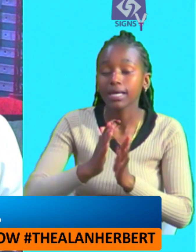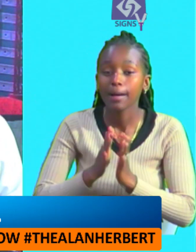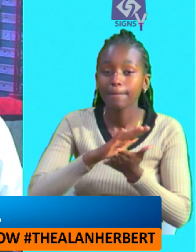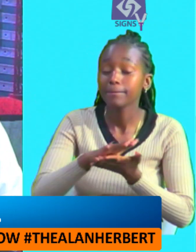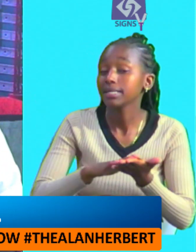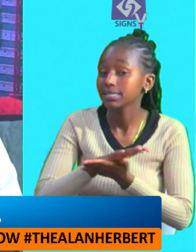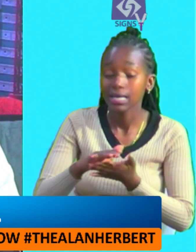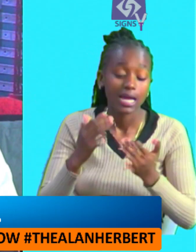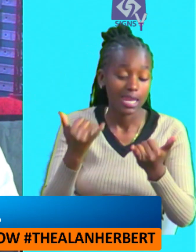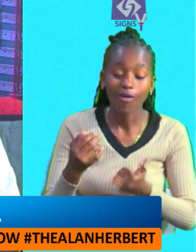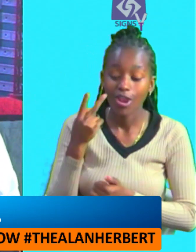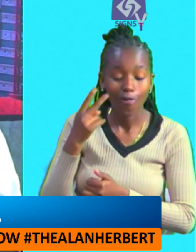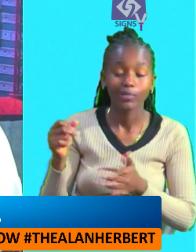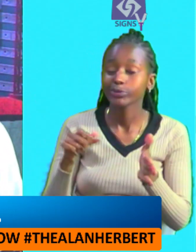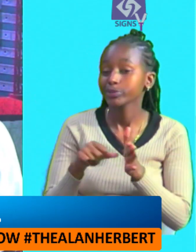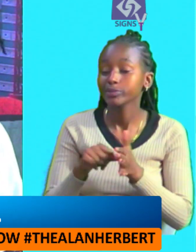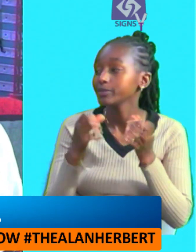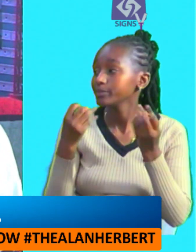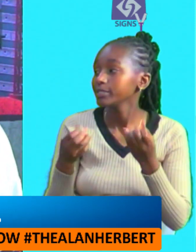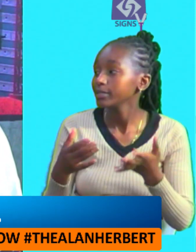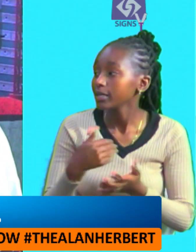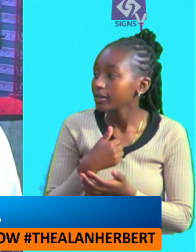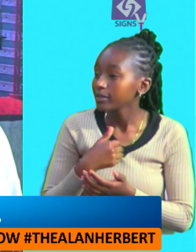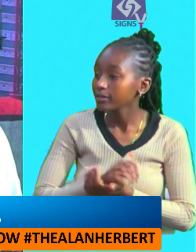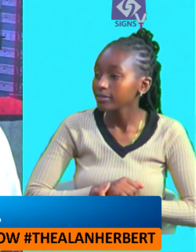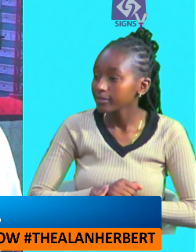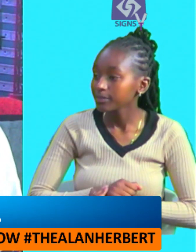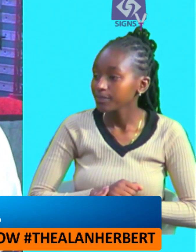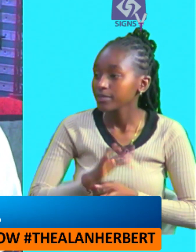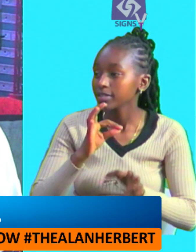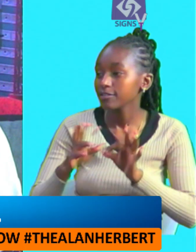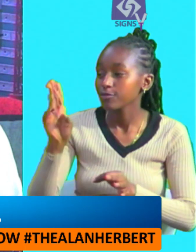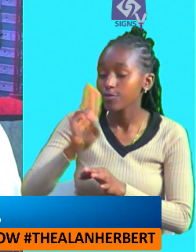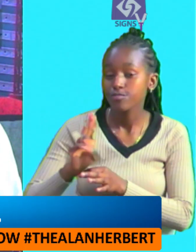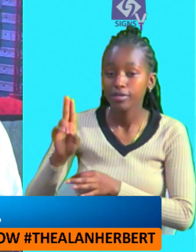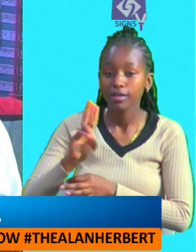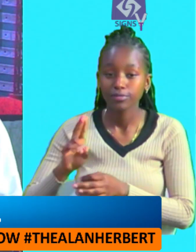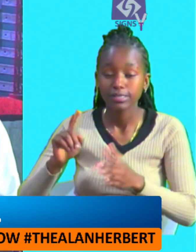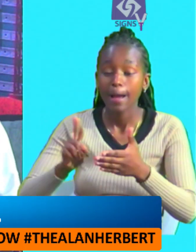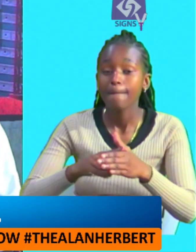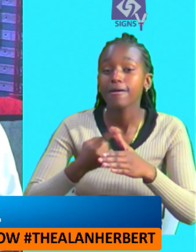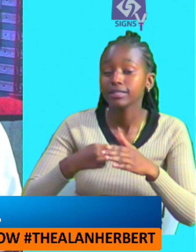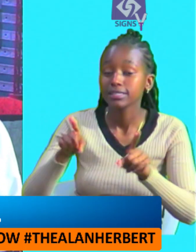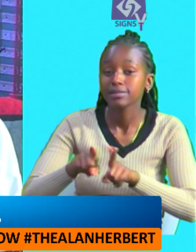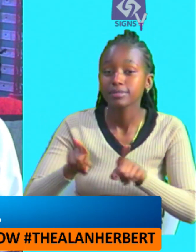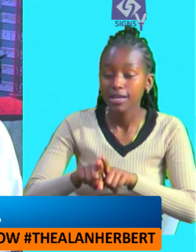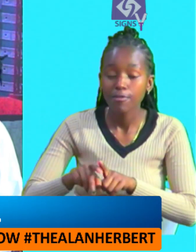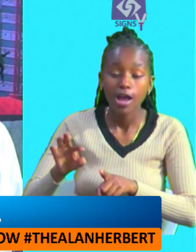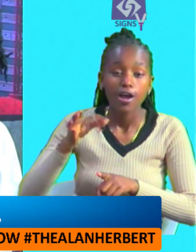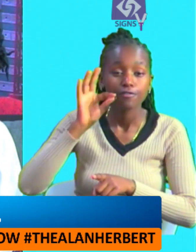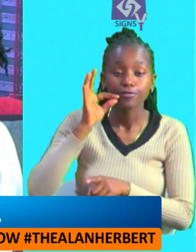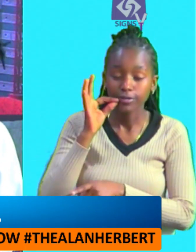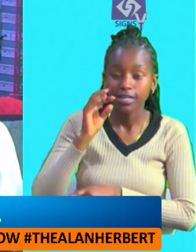you all still buy. It has become a real hustle. Mi zangu zilishania. Sasa natumia kagunia na kipande. Wewe